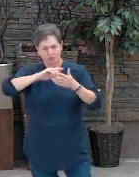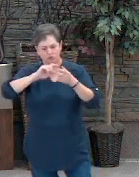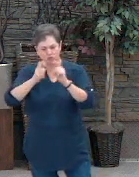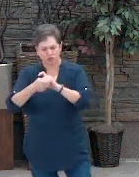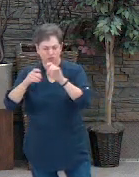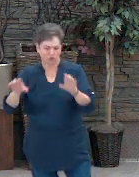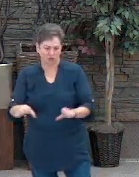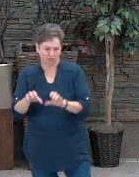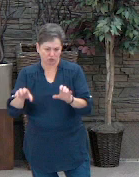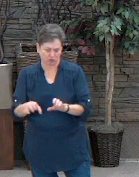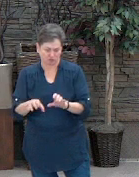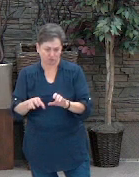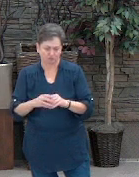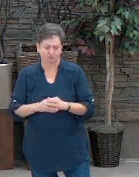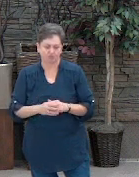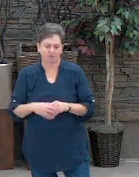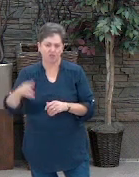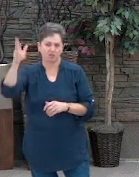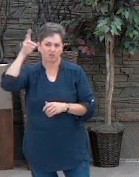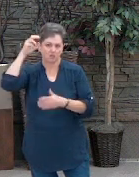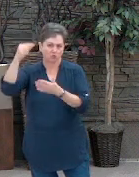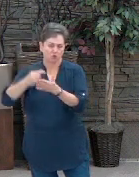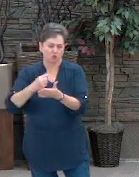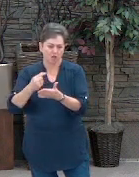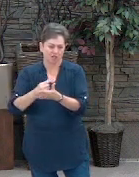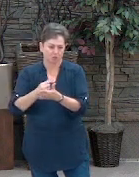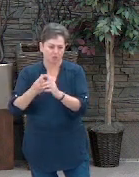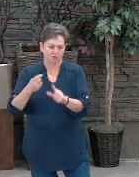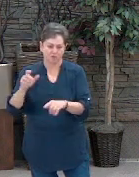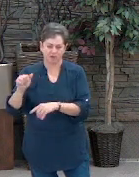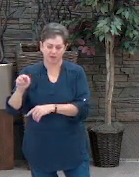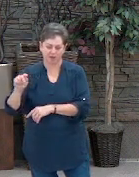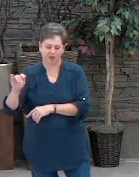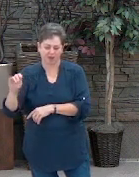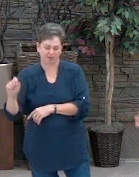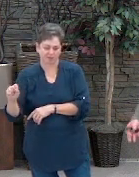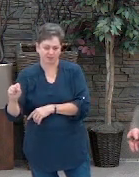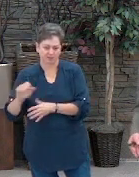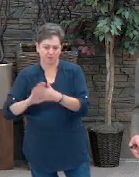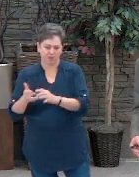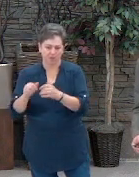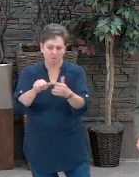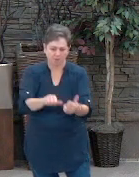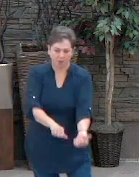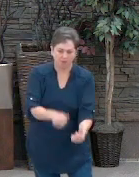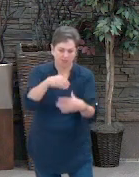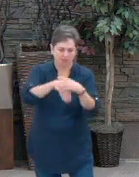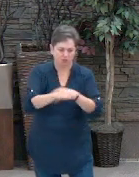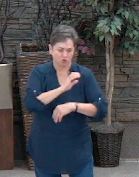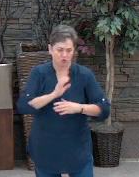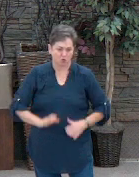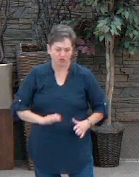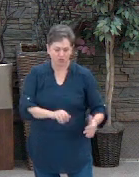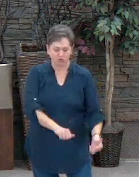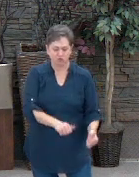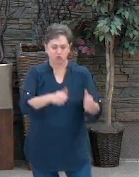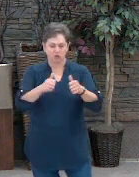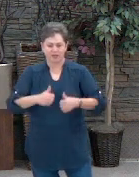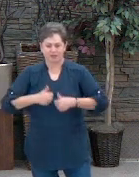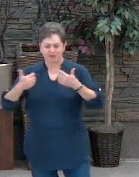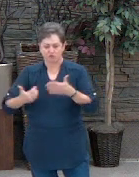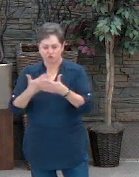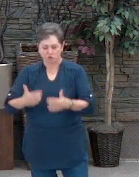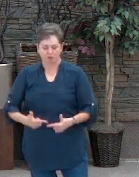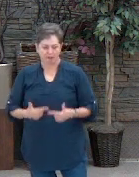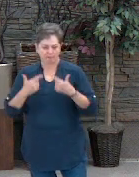action. He hears the gospel from Ananias and is baptized into Christ and is raised to live this new